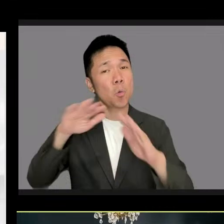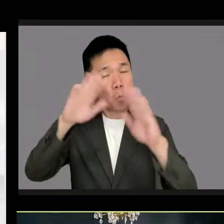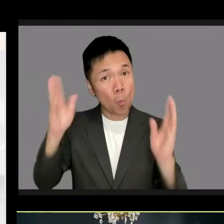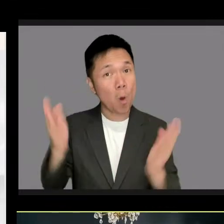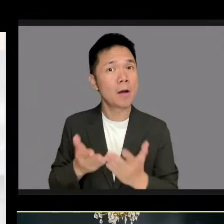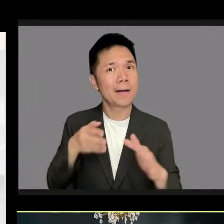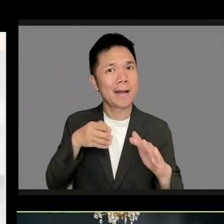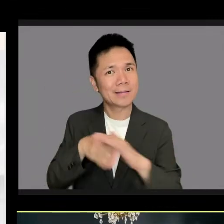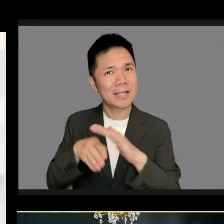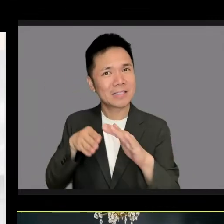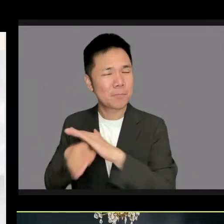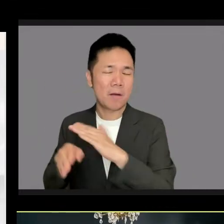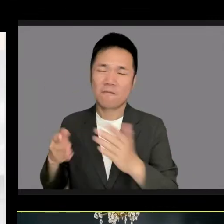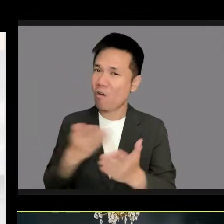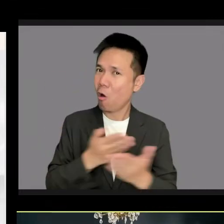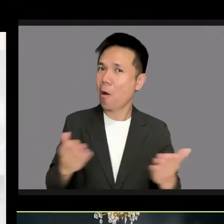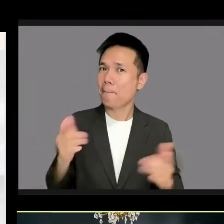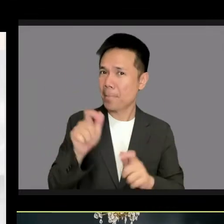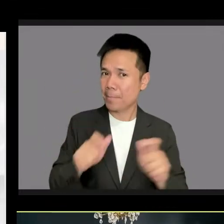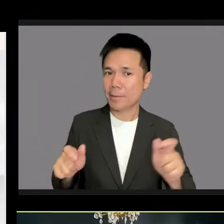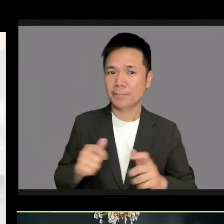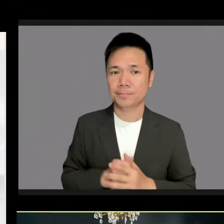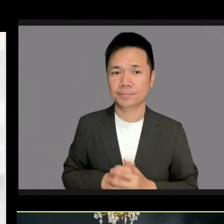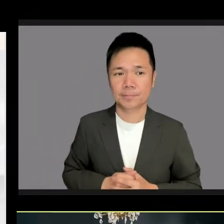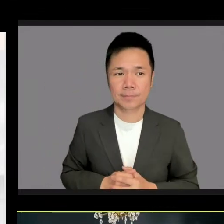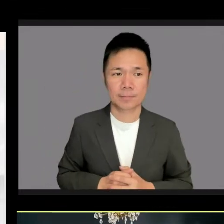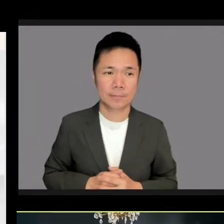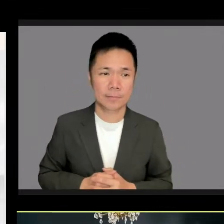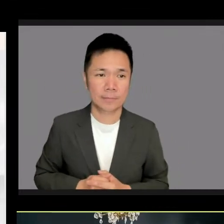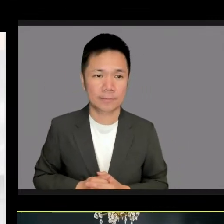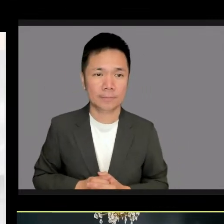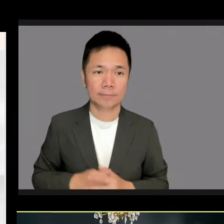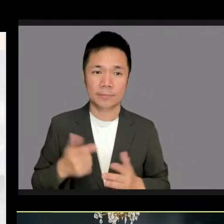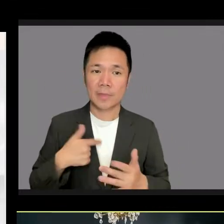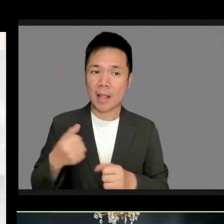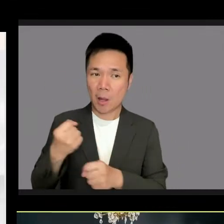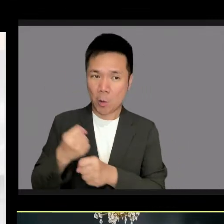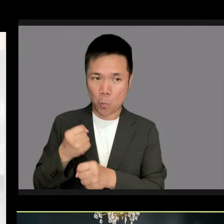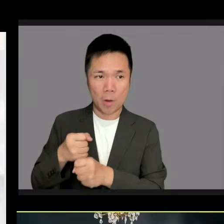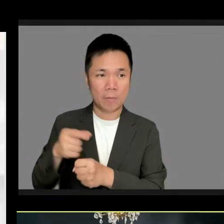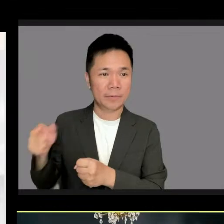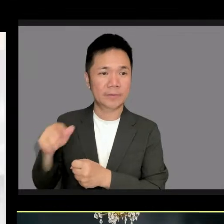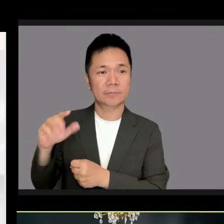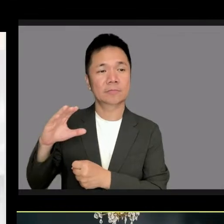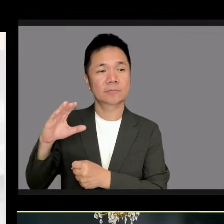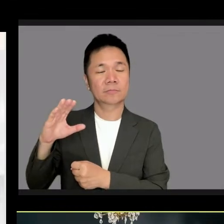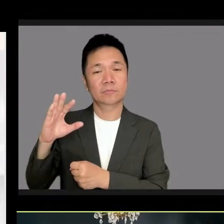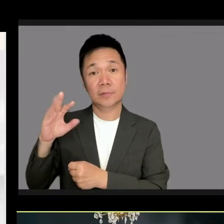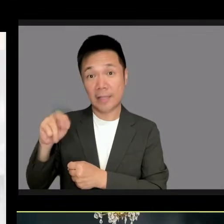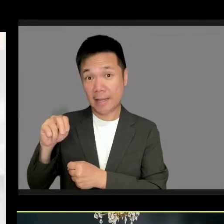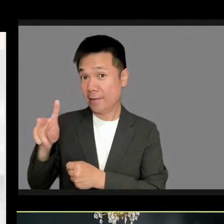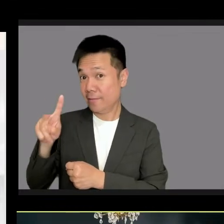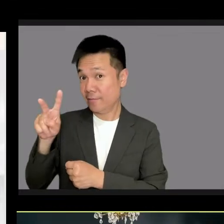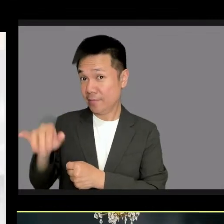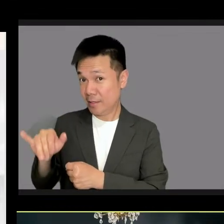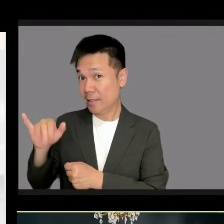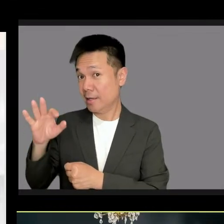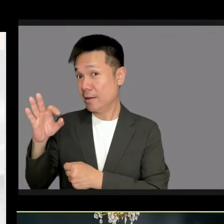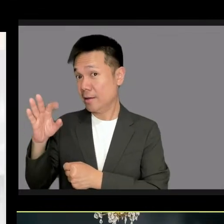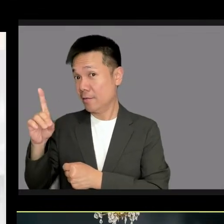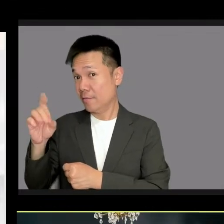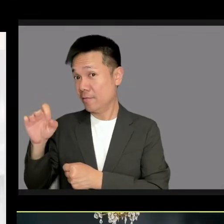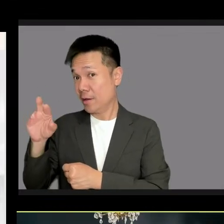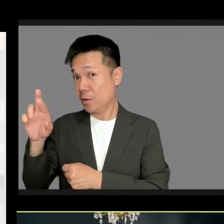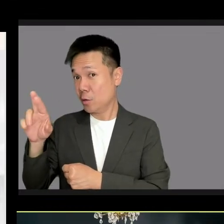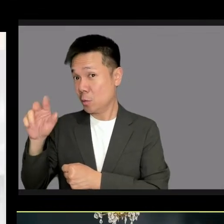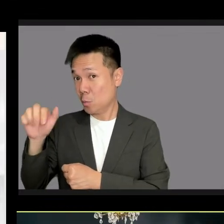for everyone. So right now I'm serving with Navy Federal Credit Union. And then when I'm not, doing my professional work